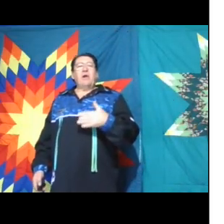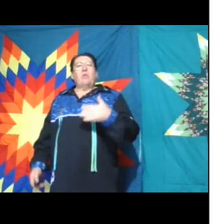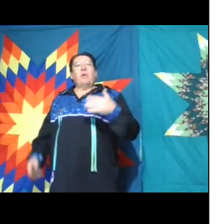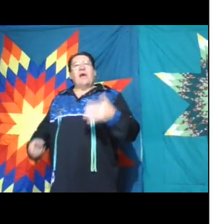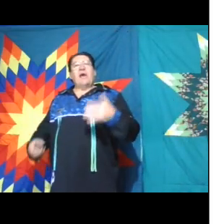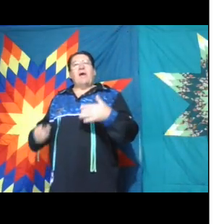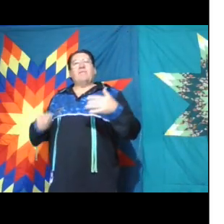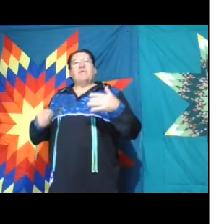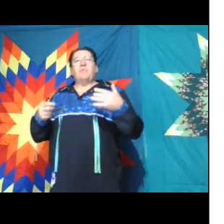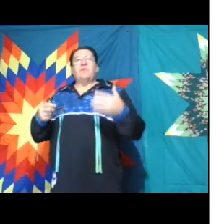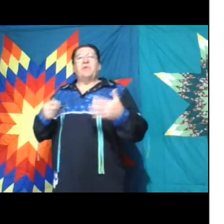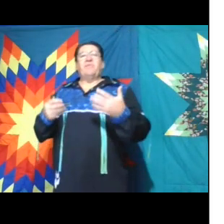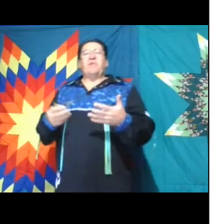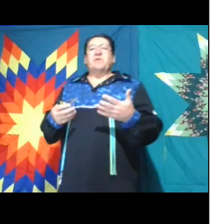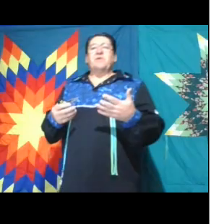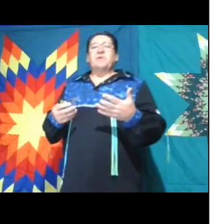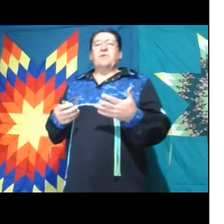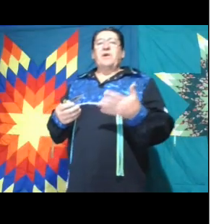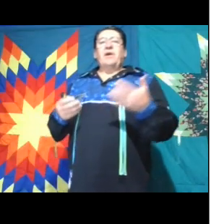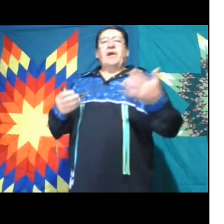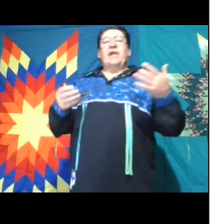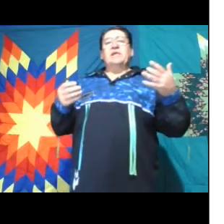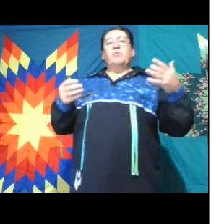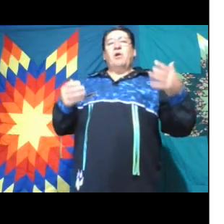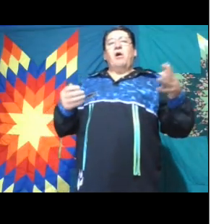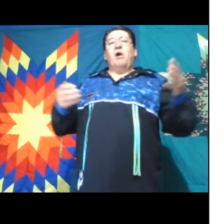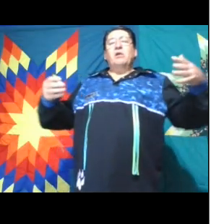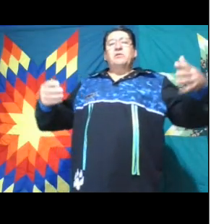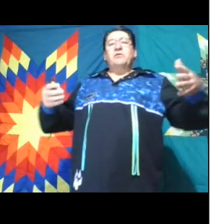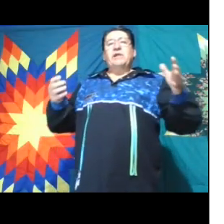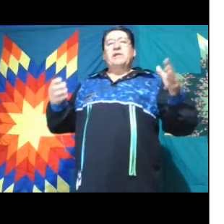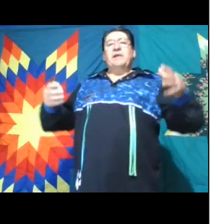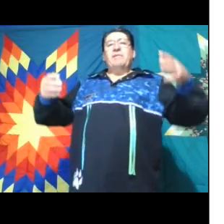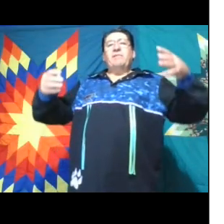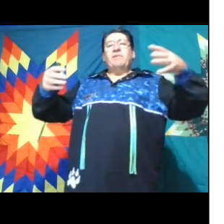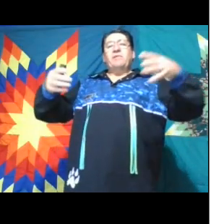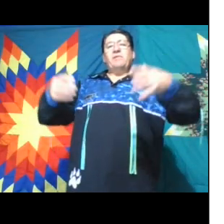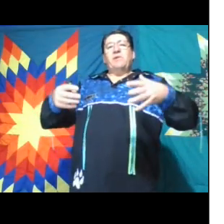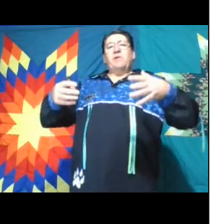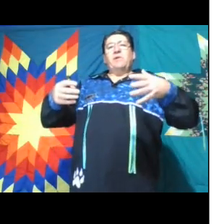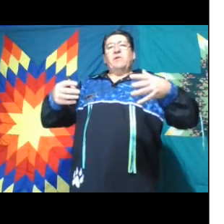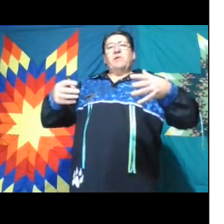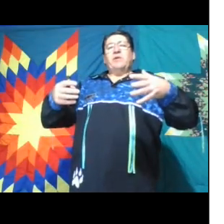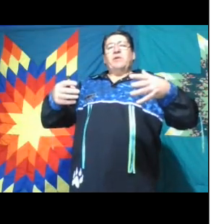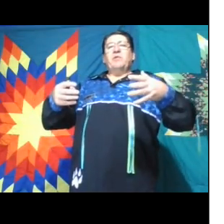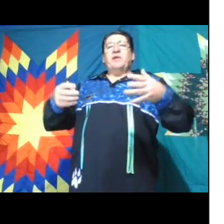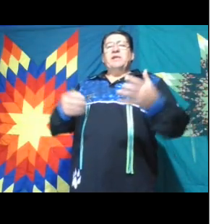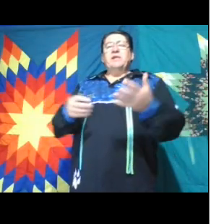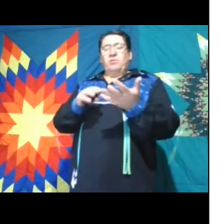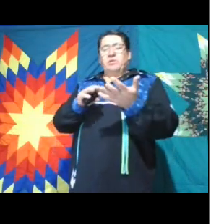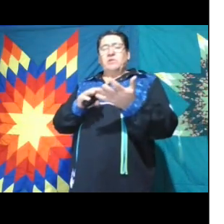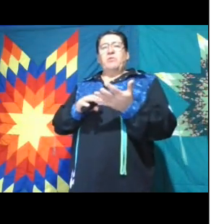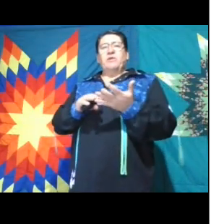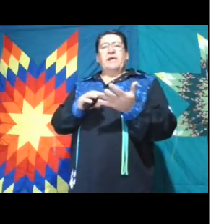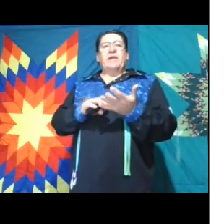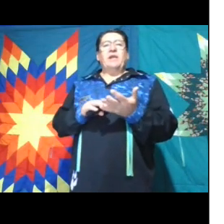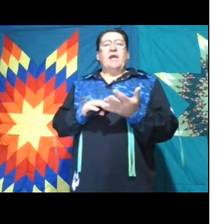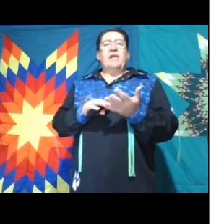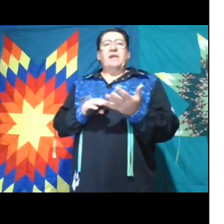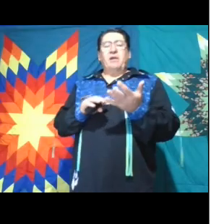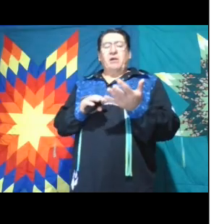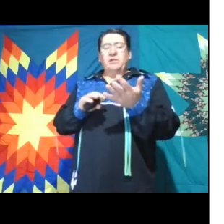Calgary, we have Community Futures. It is where all Treaty 7 communities, so just what we